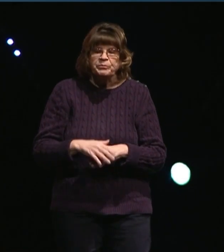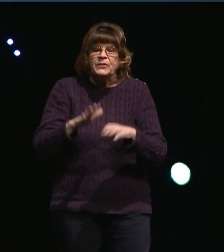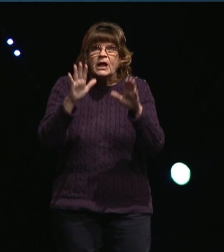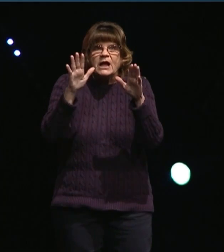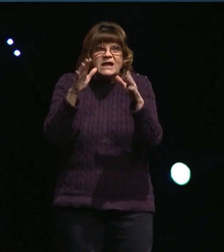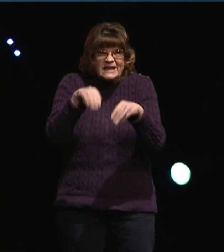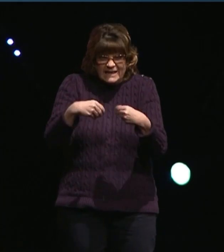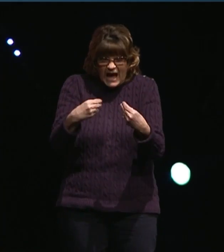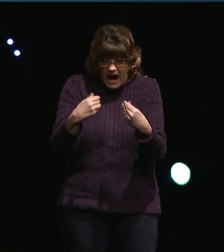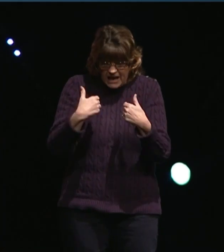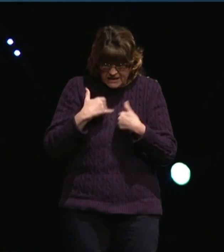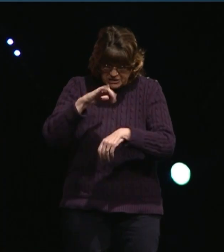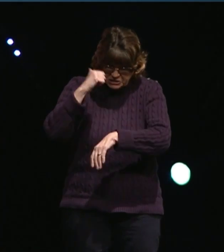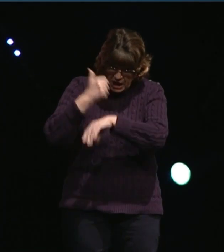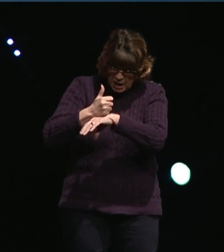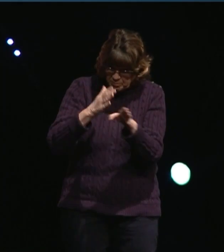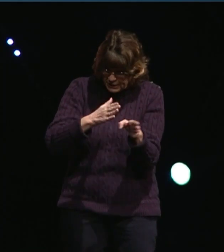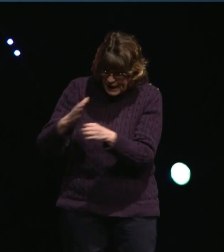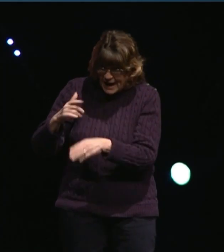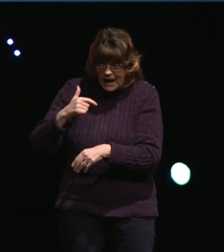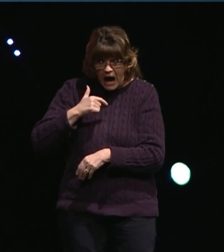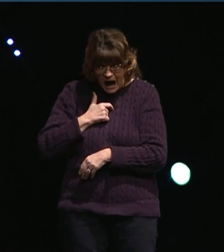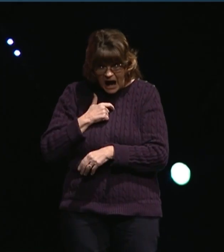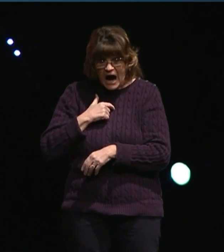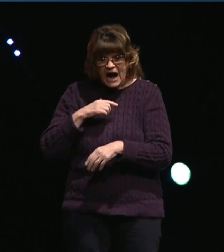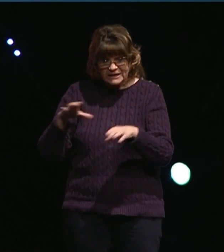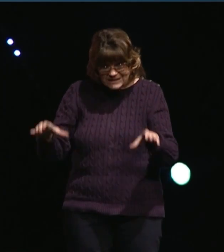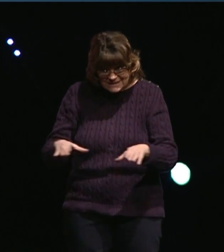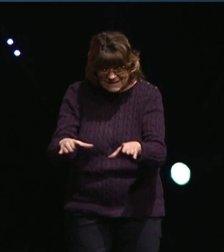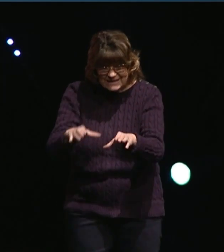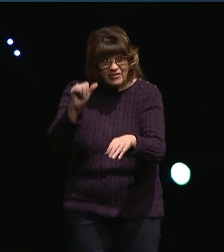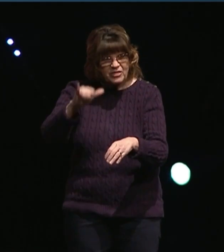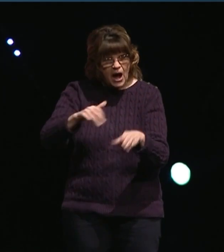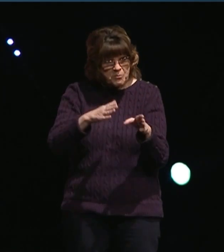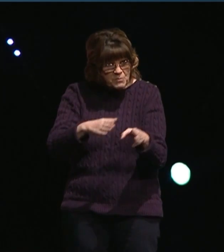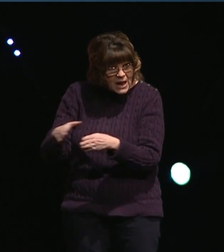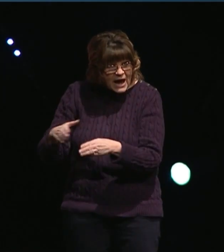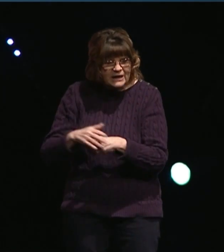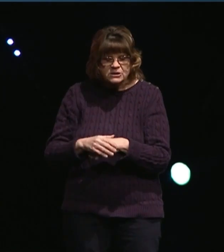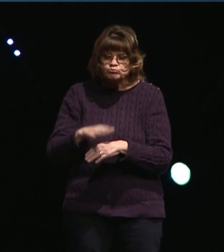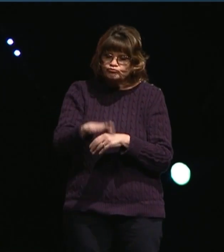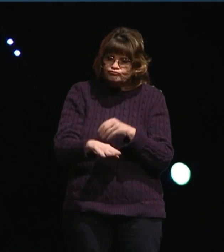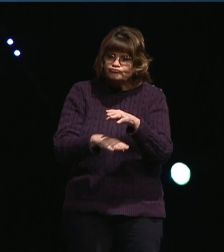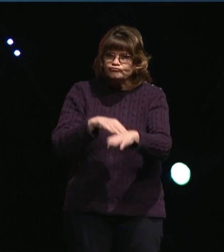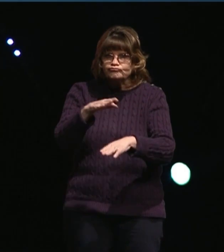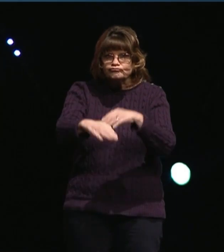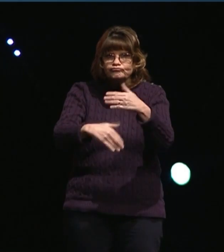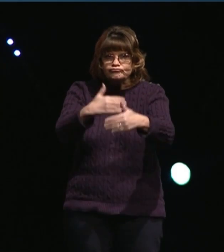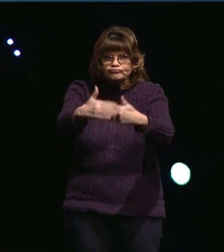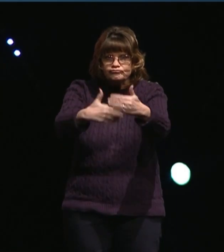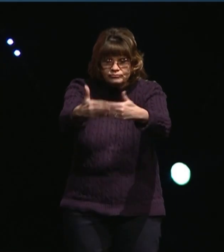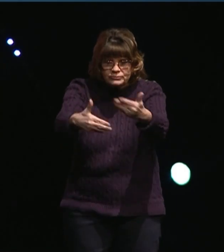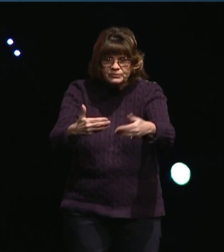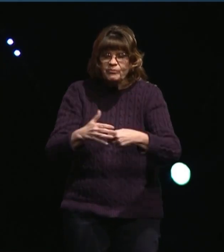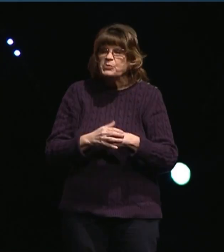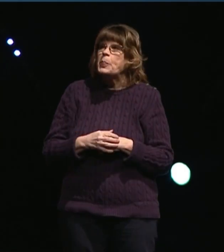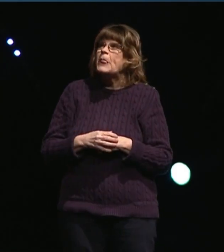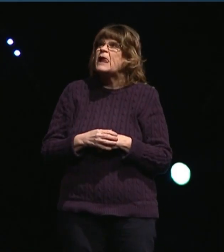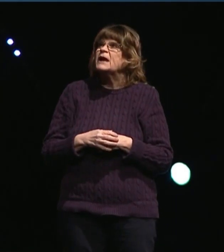out a plan and I was able to follow that plan just by putting one foot in front of the next. When you're